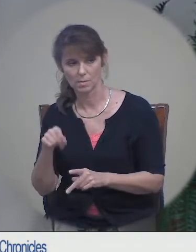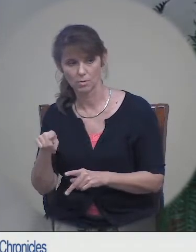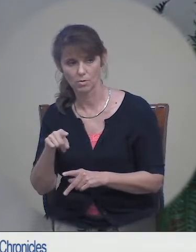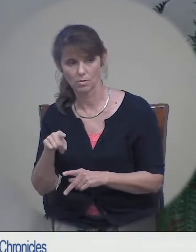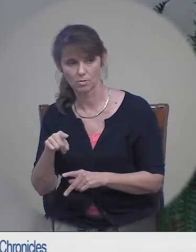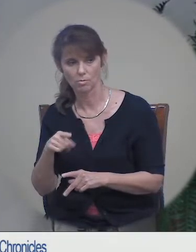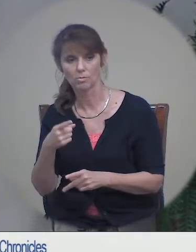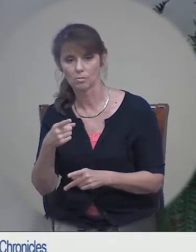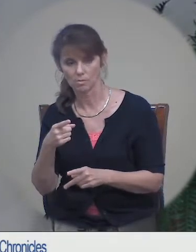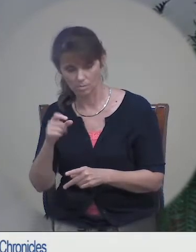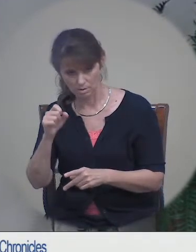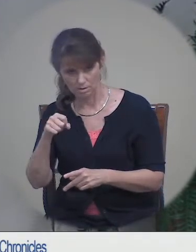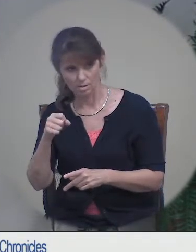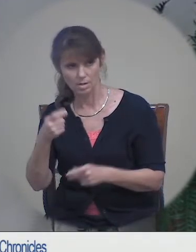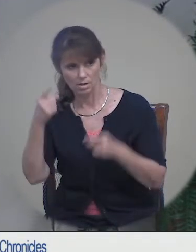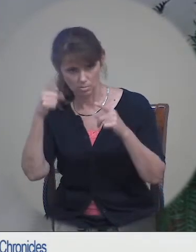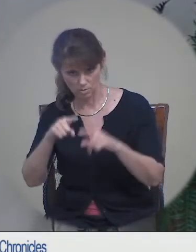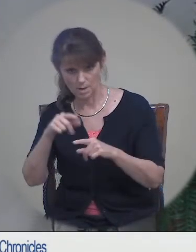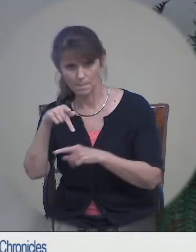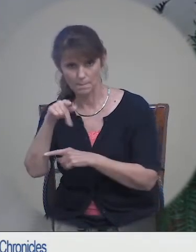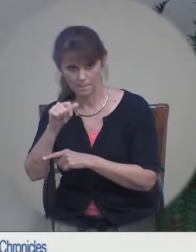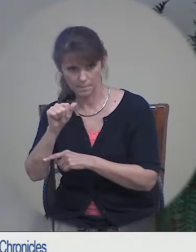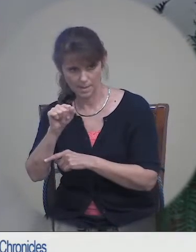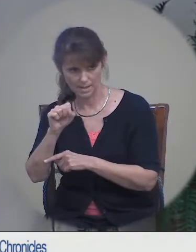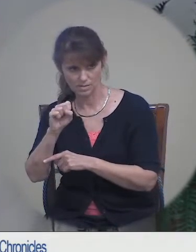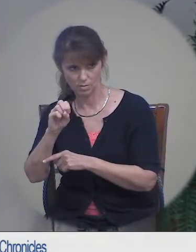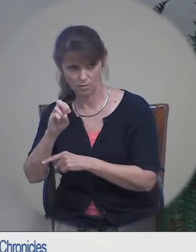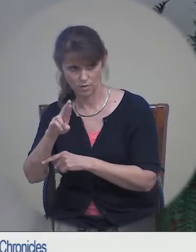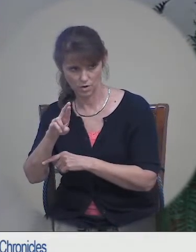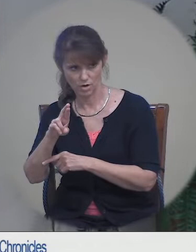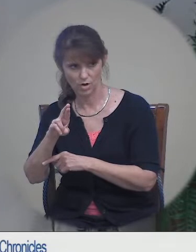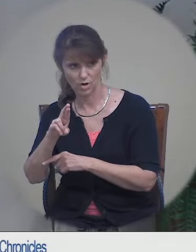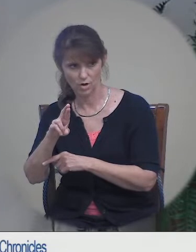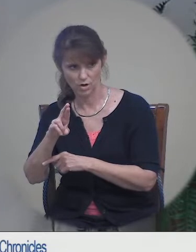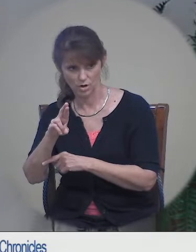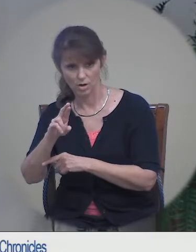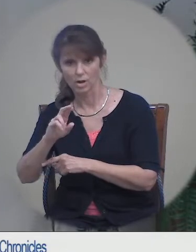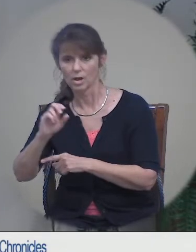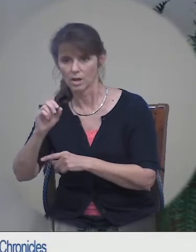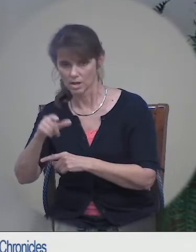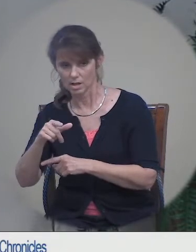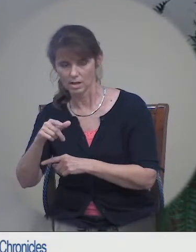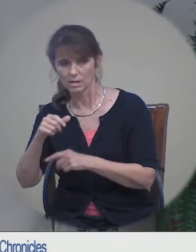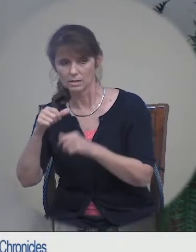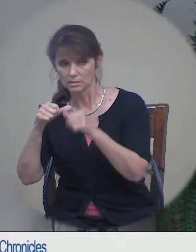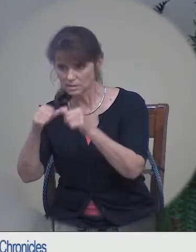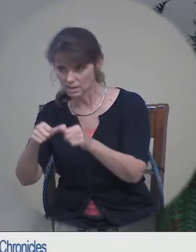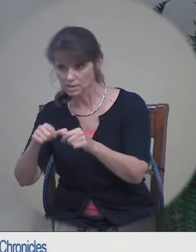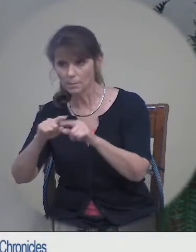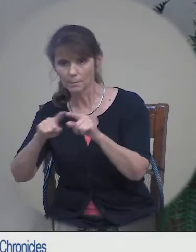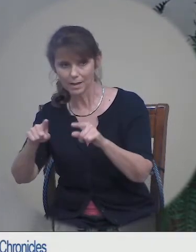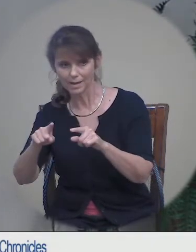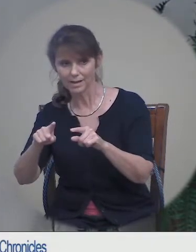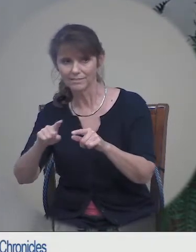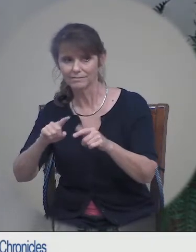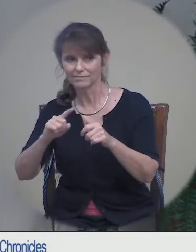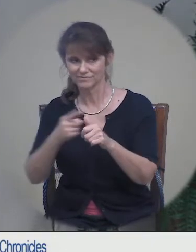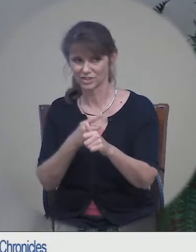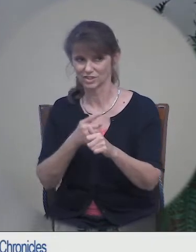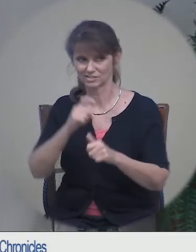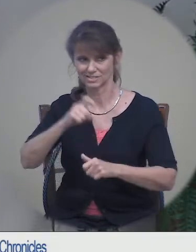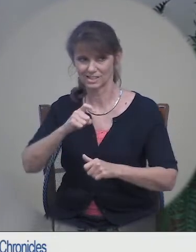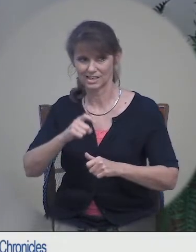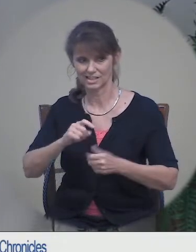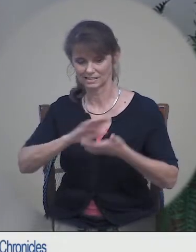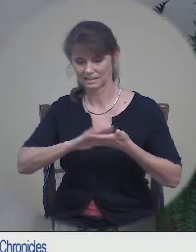the Passover but had not sanctified themselves. Yeah. I just thought